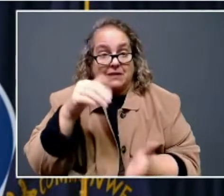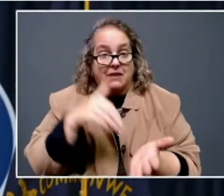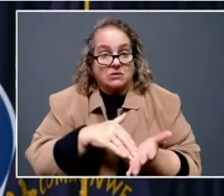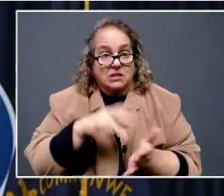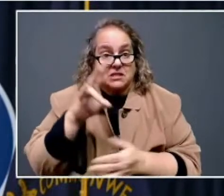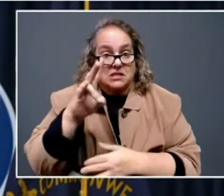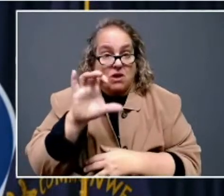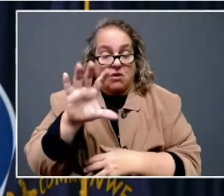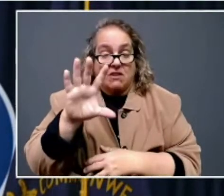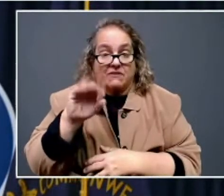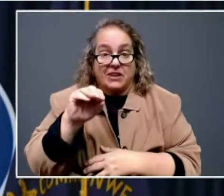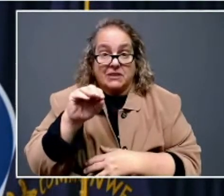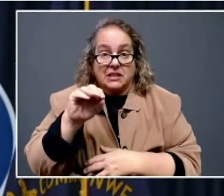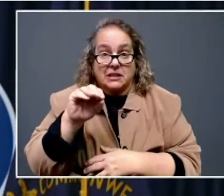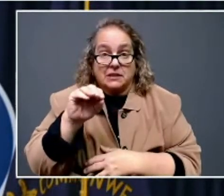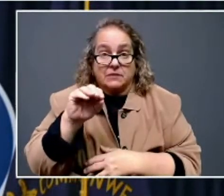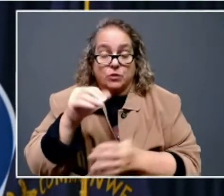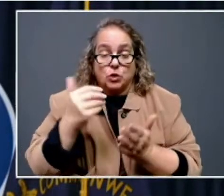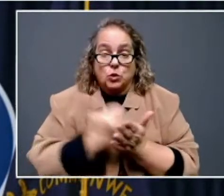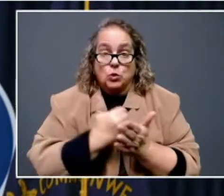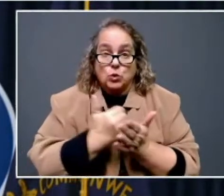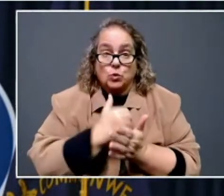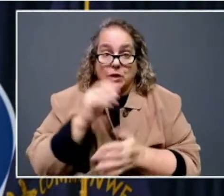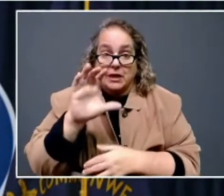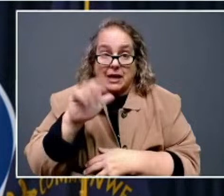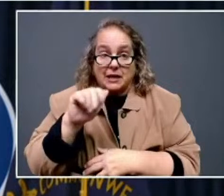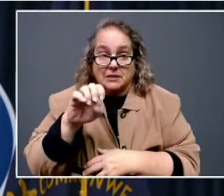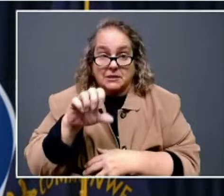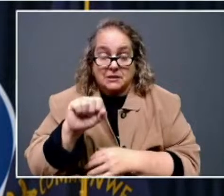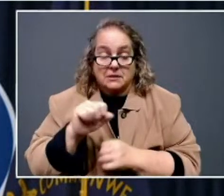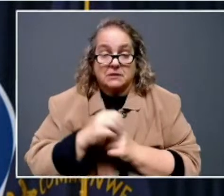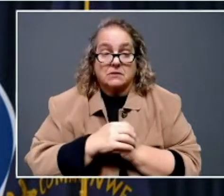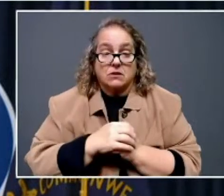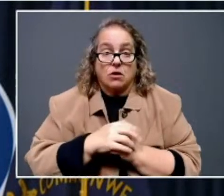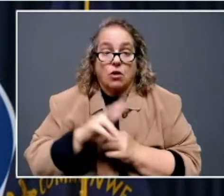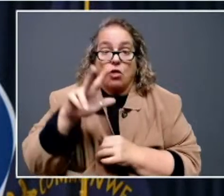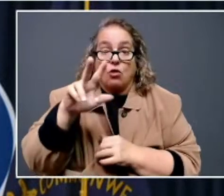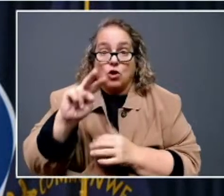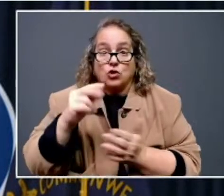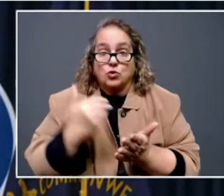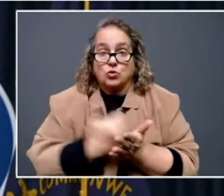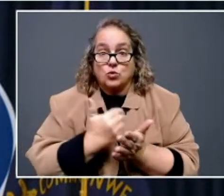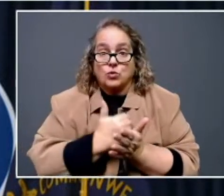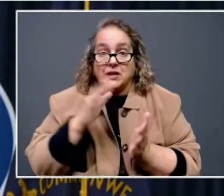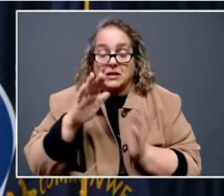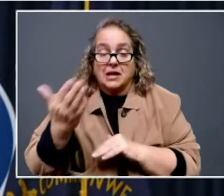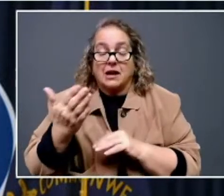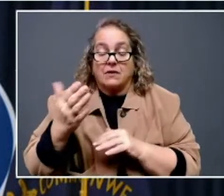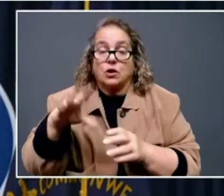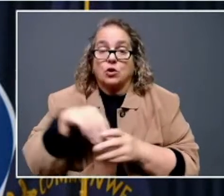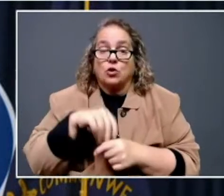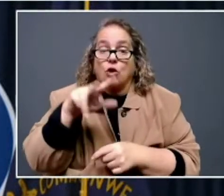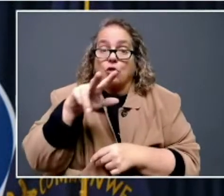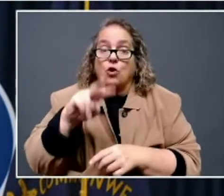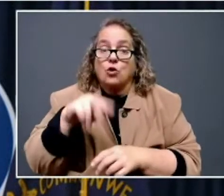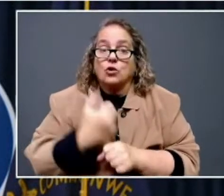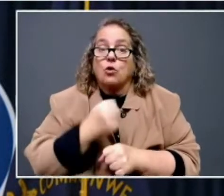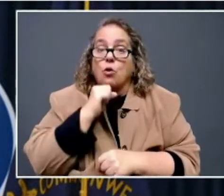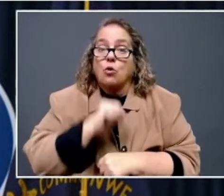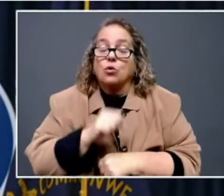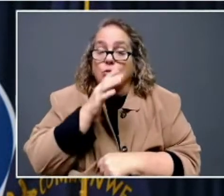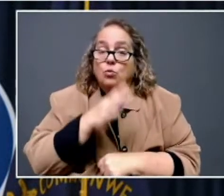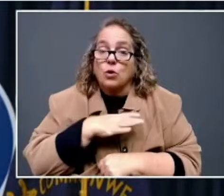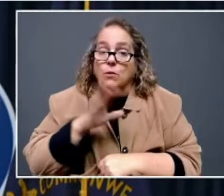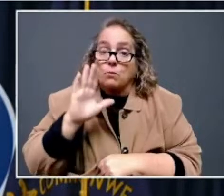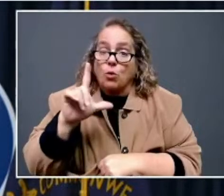6,750 new cases, 32 new deaths, including a 32-year-old woman in Bullock County who